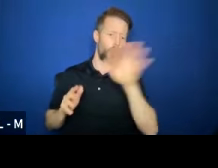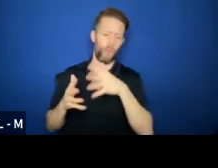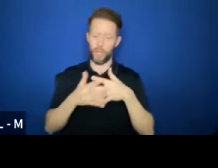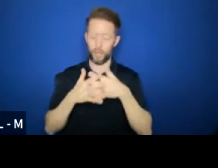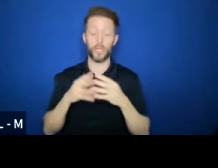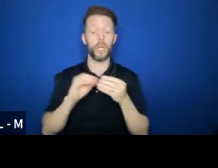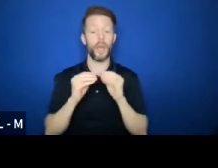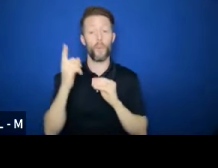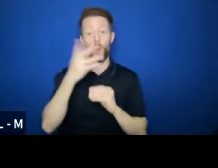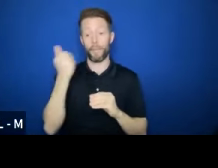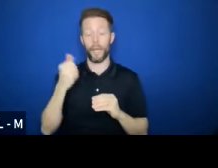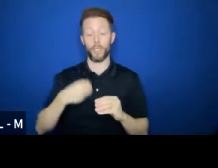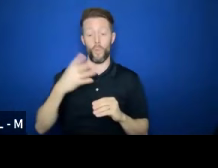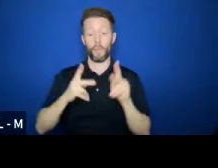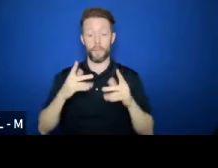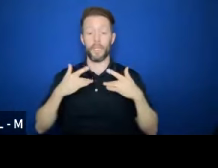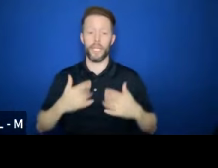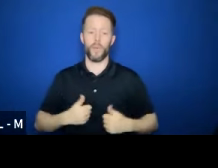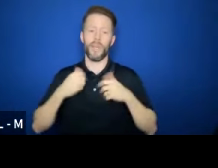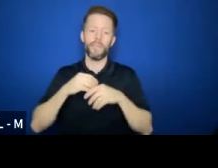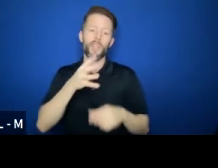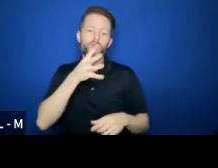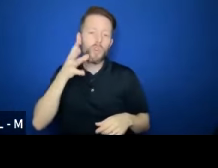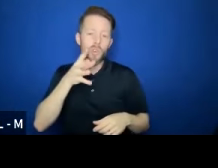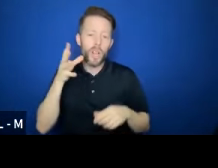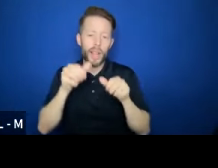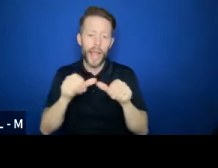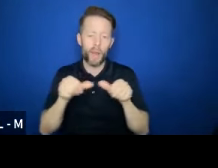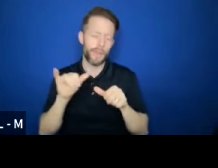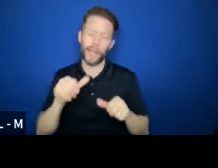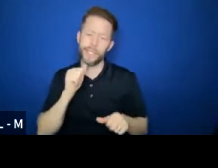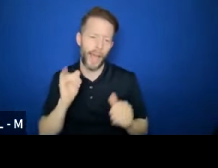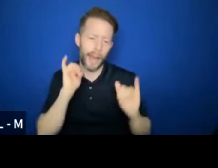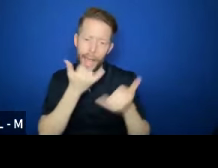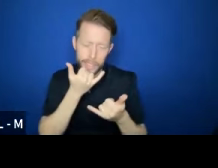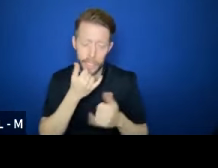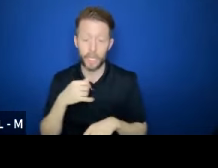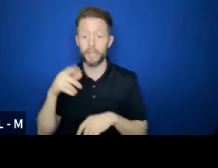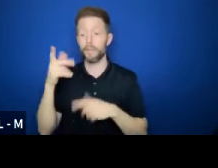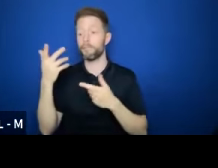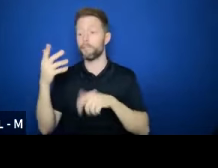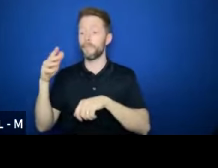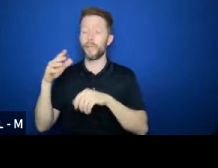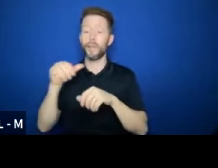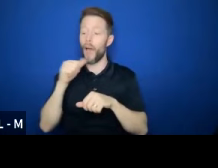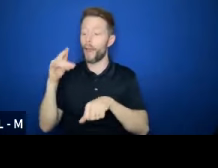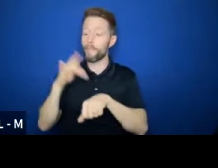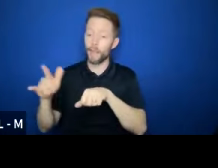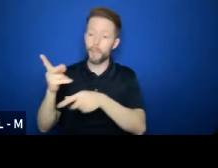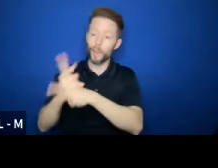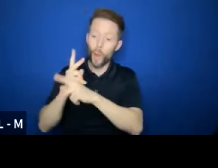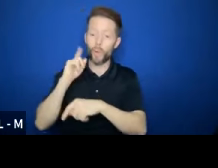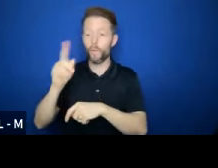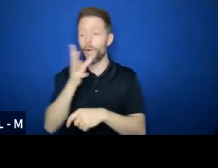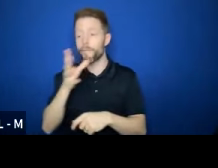because white folks tend to live in rural areas. And this is not an accident, of course. The lack of availability of loans for Black farmers and Black